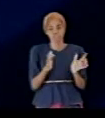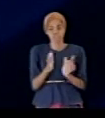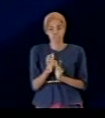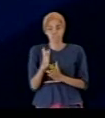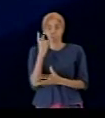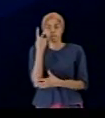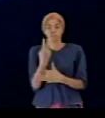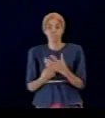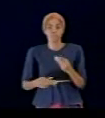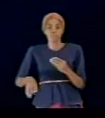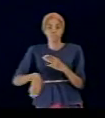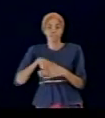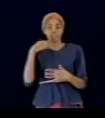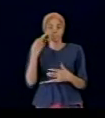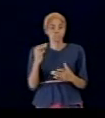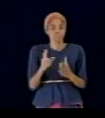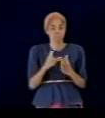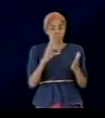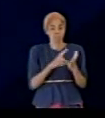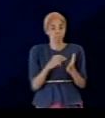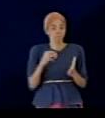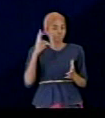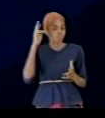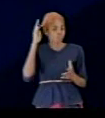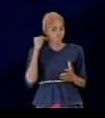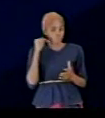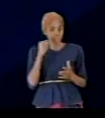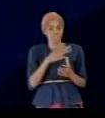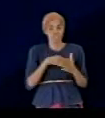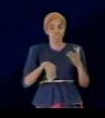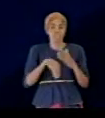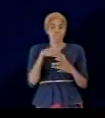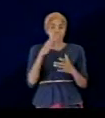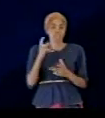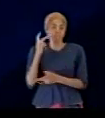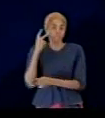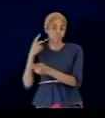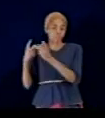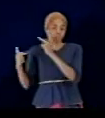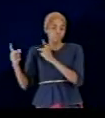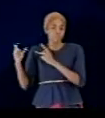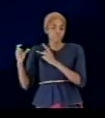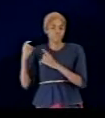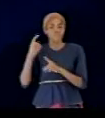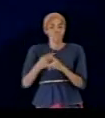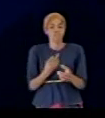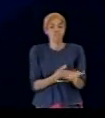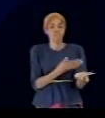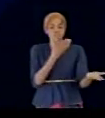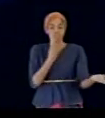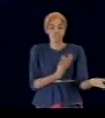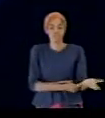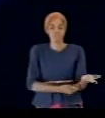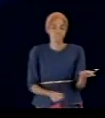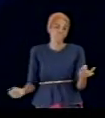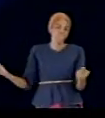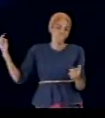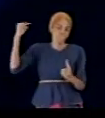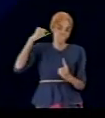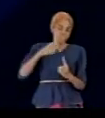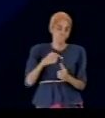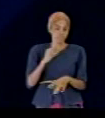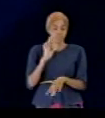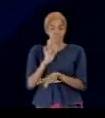both out of the law of Moses and out of the prophets, from morning